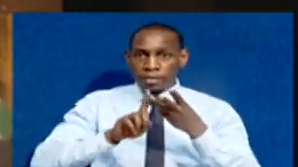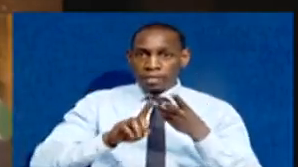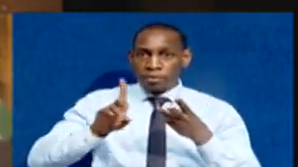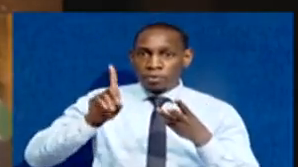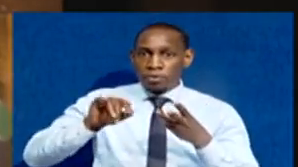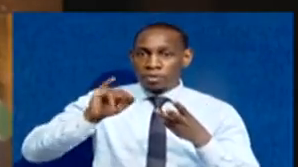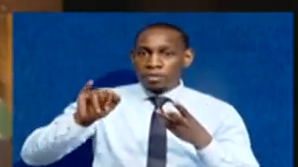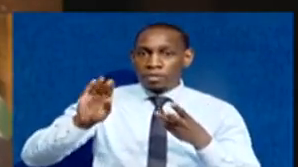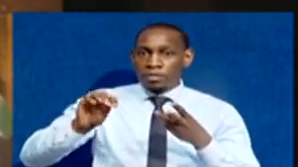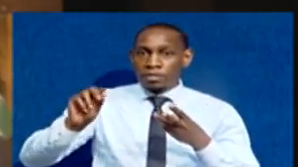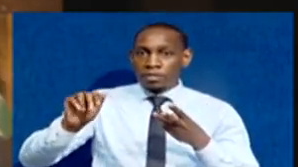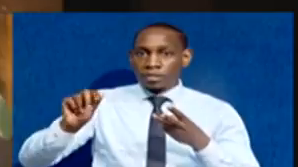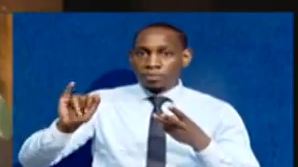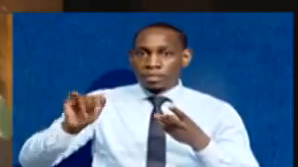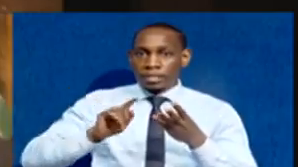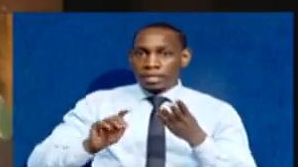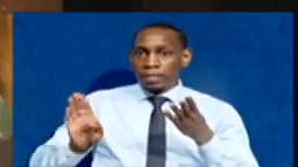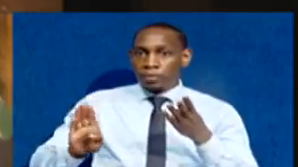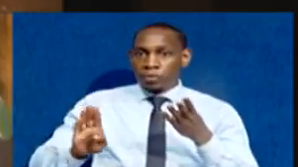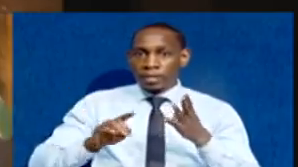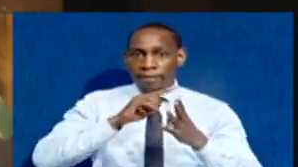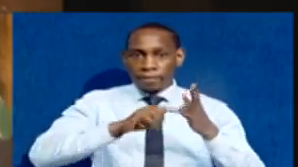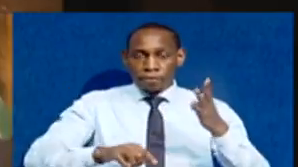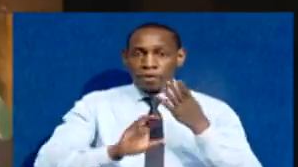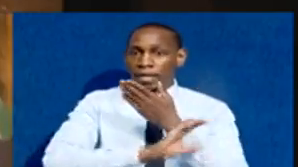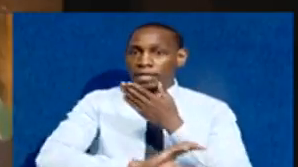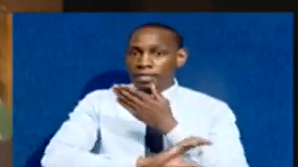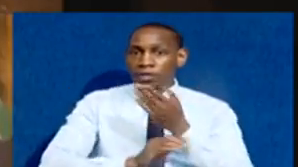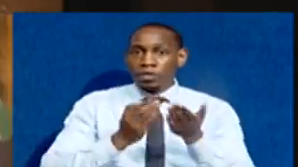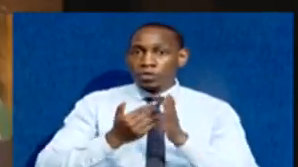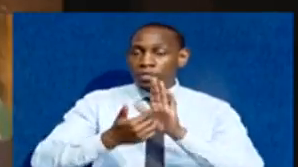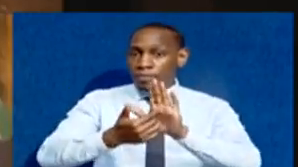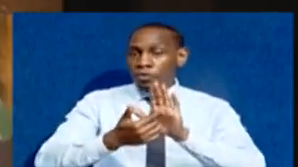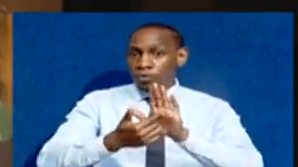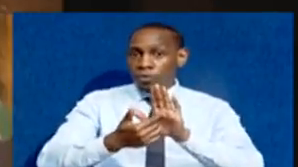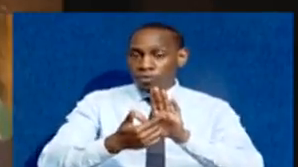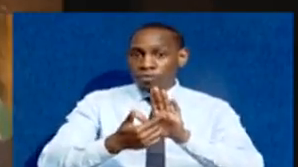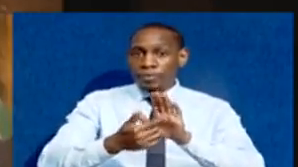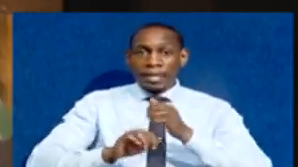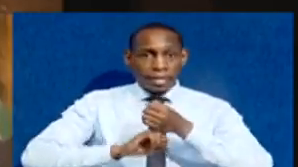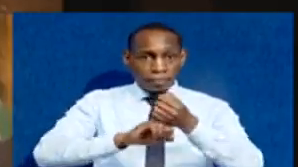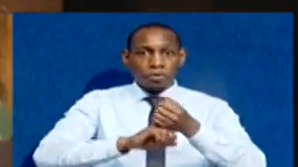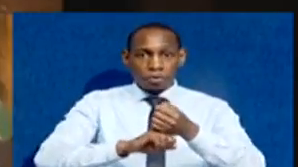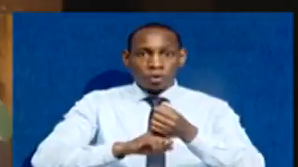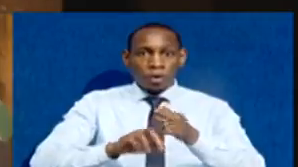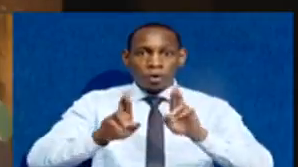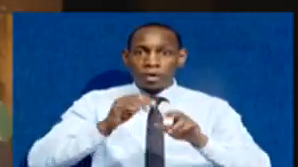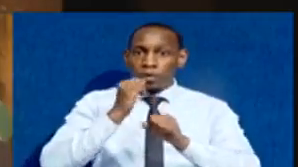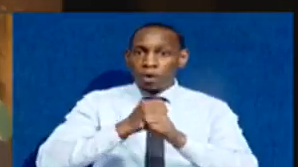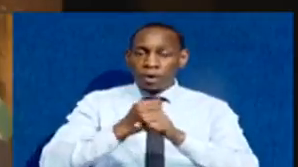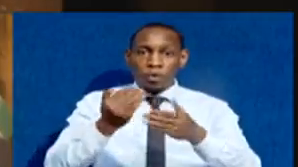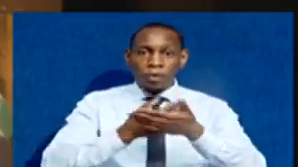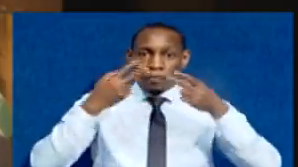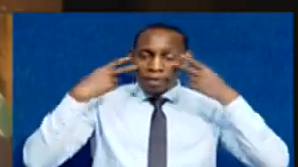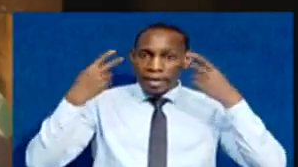Djibouti, Burundi, these are countries that have demonstrated the will to fight the